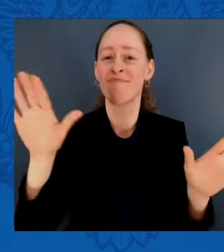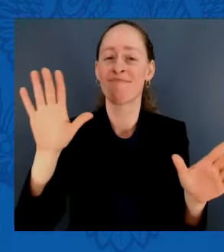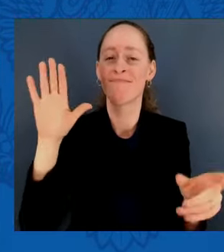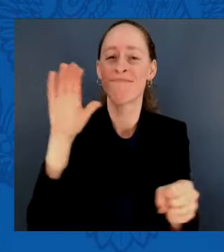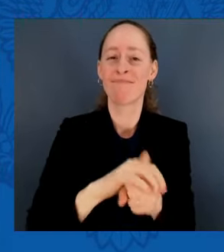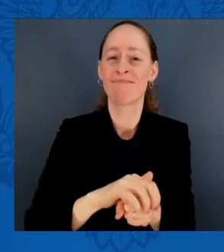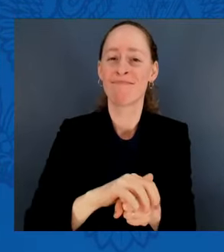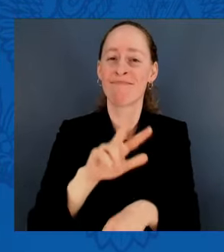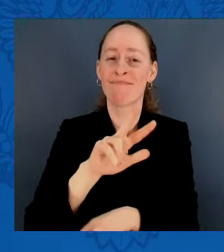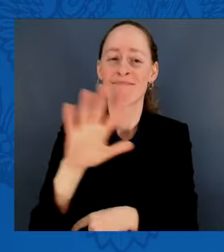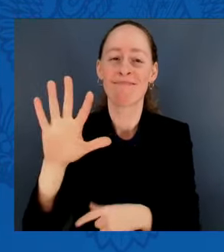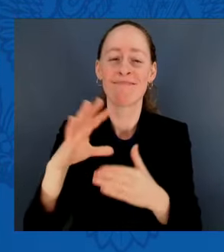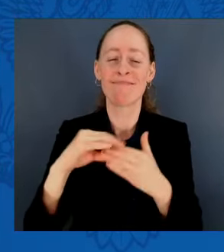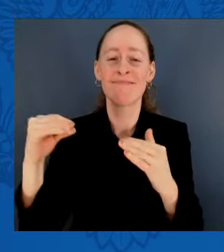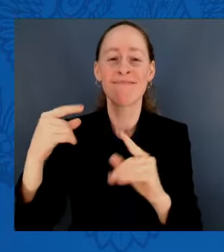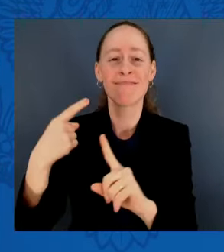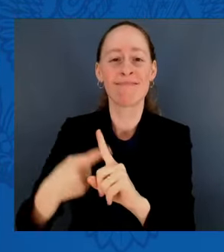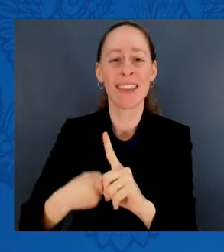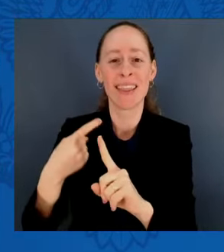And I want to